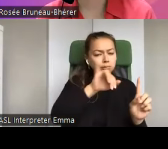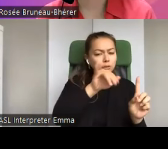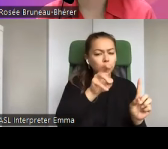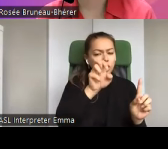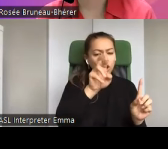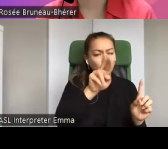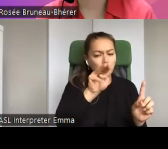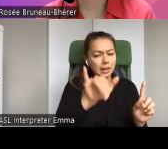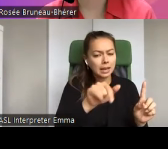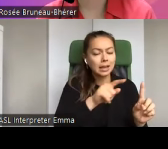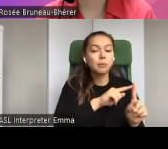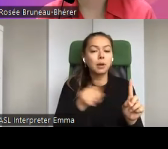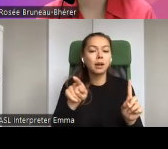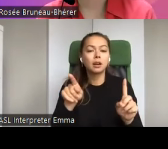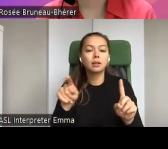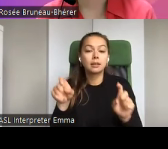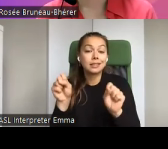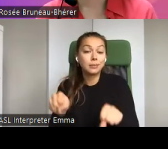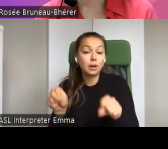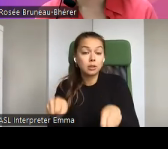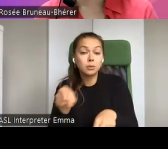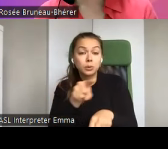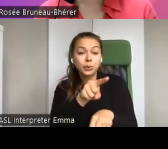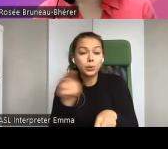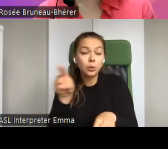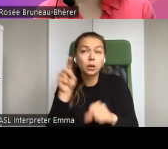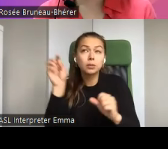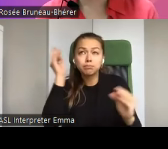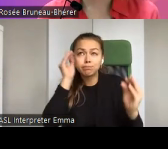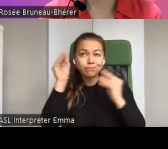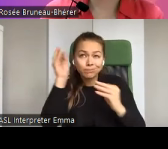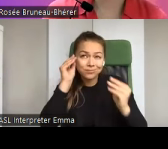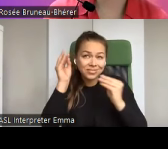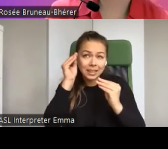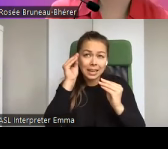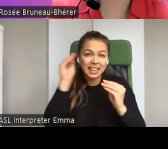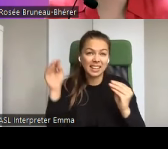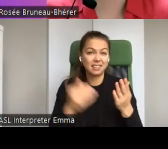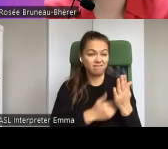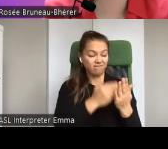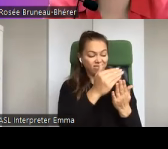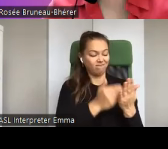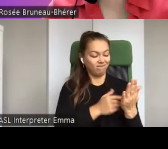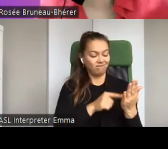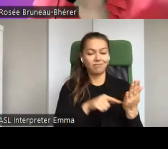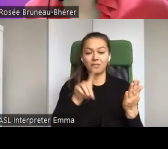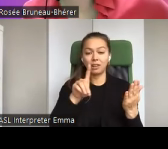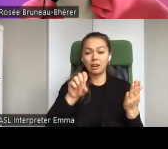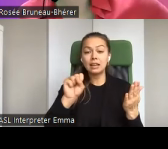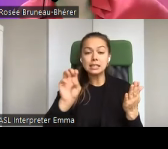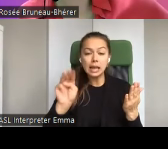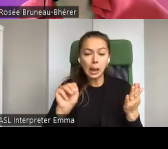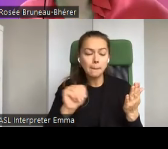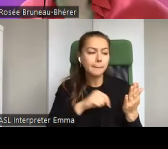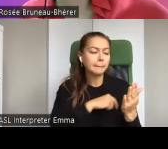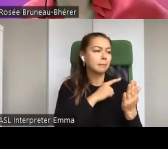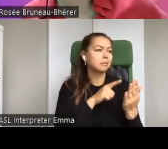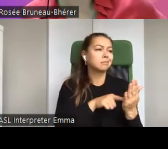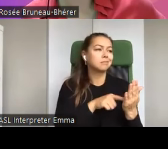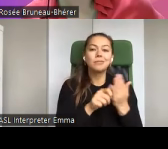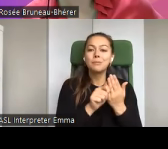know, basically everything that we have in our diagnosis, in our DSMs, in our